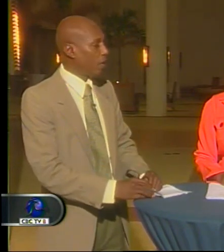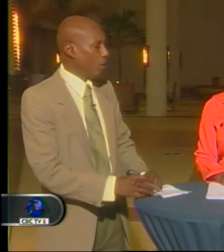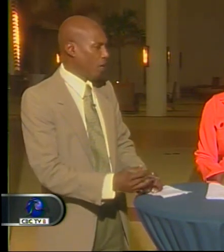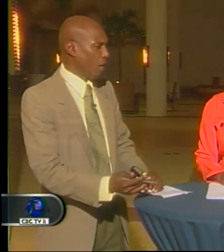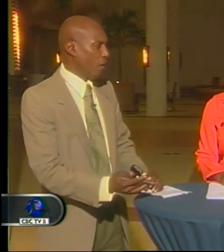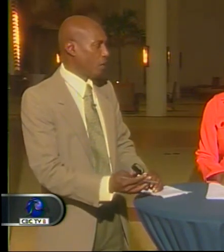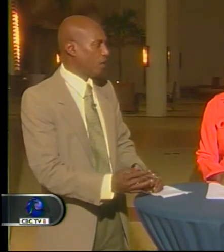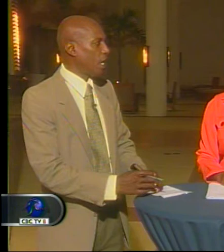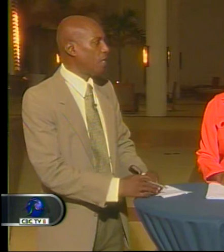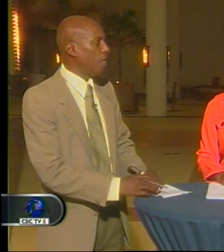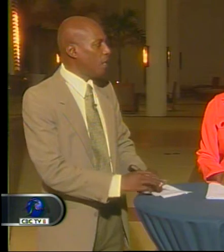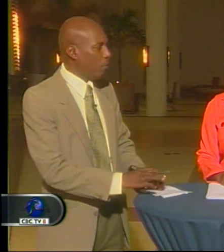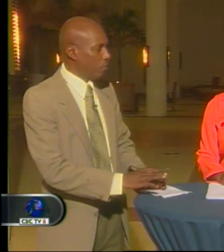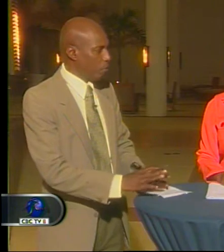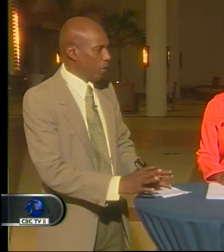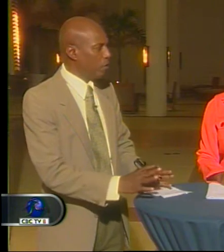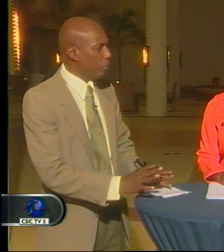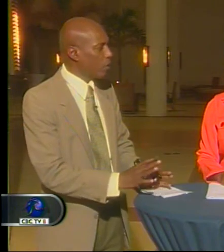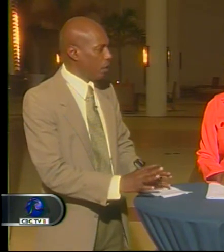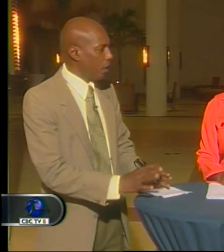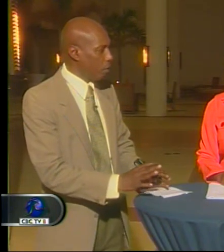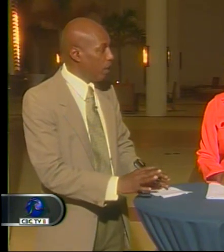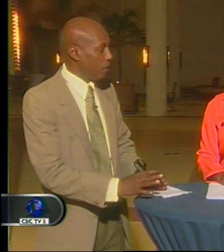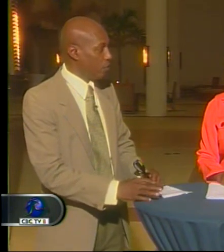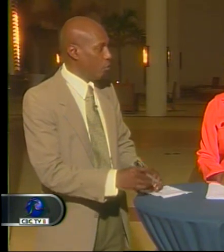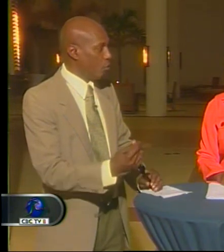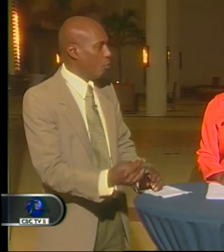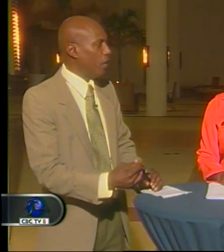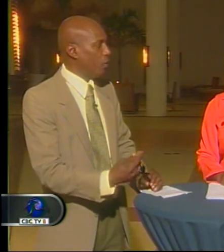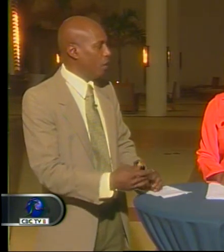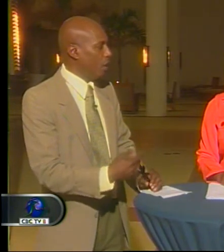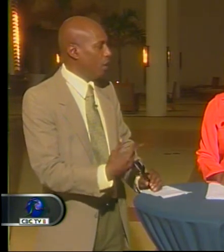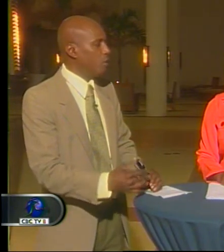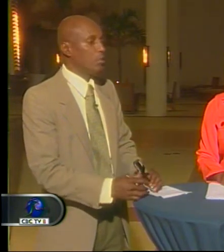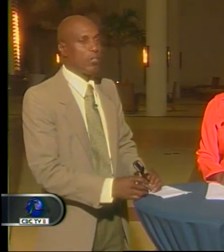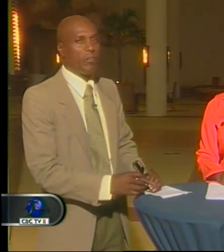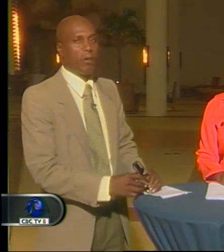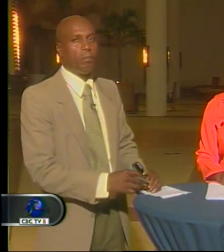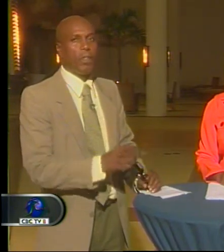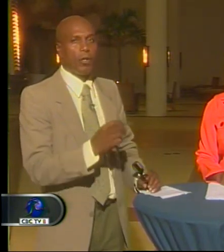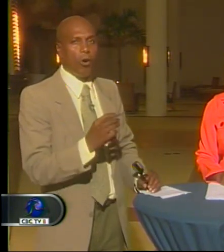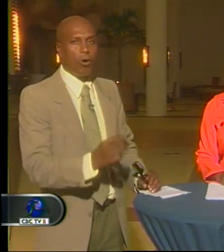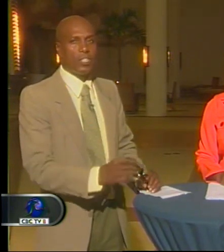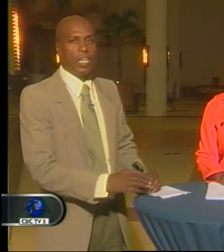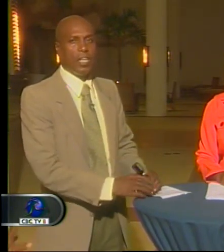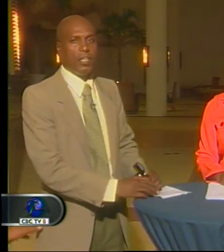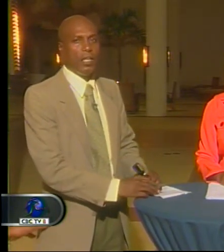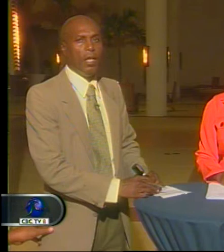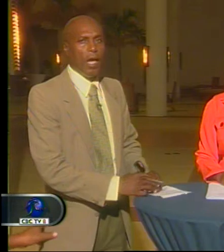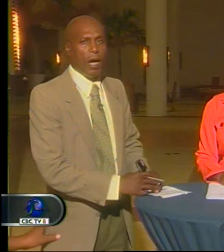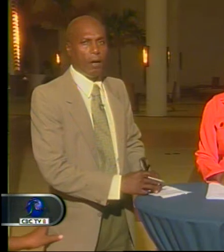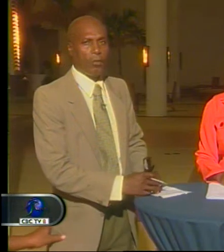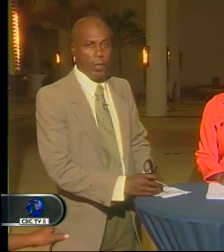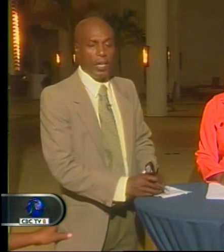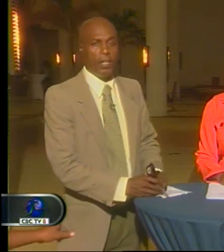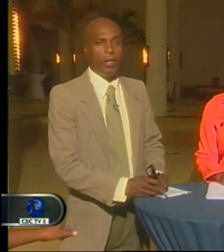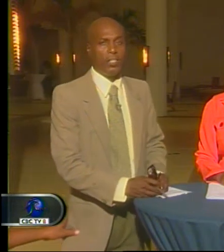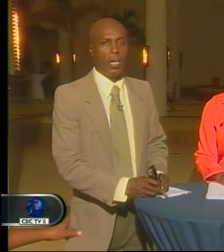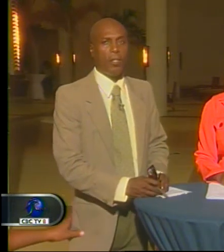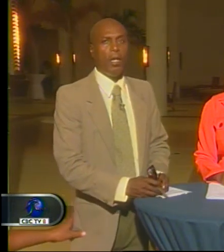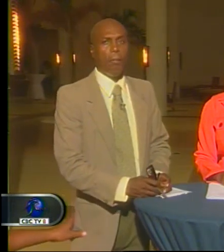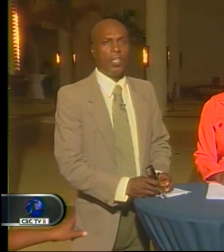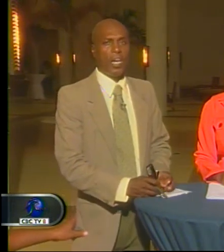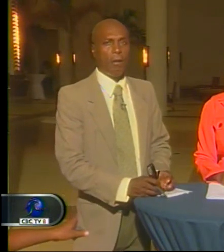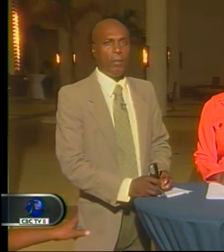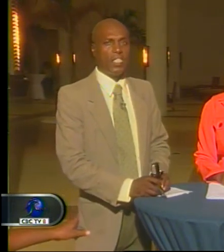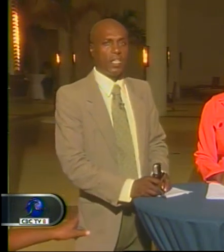from CARICOM, I understand that it might have been put in abeyance. We will know when the leaders return from caucus at the Crane